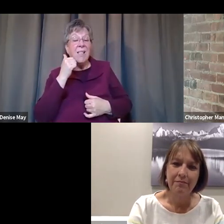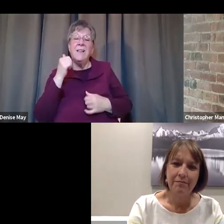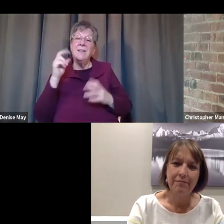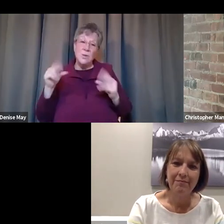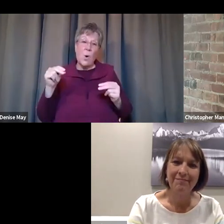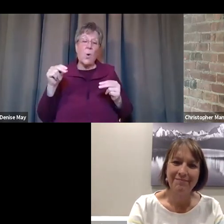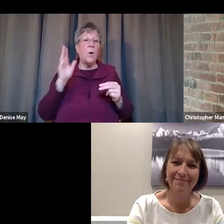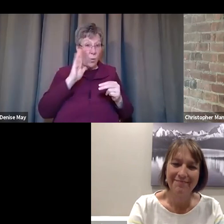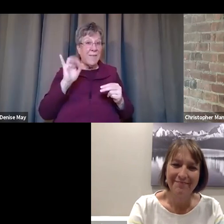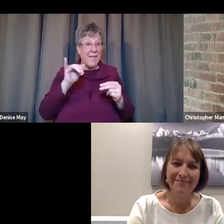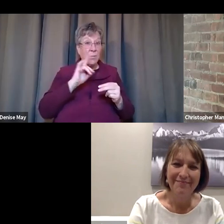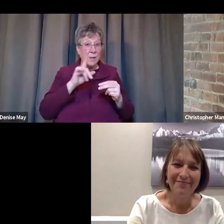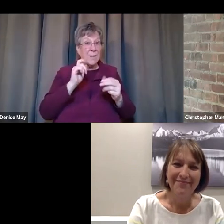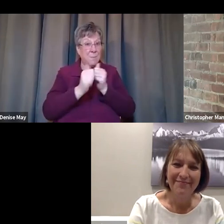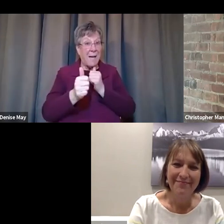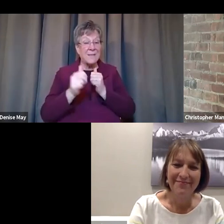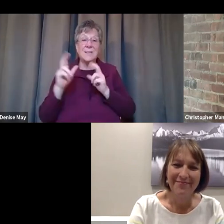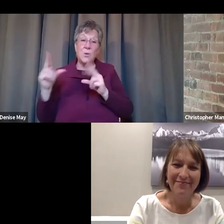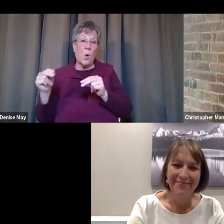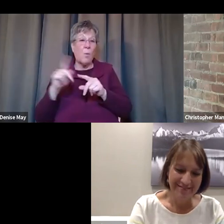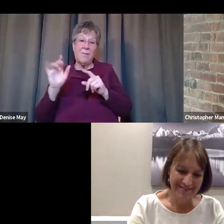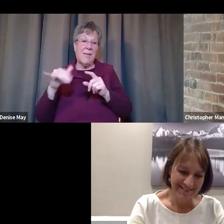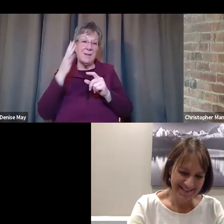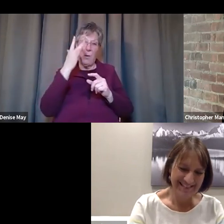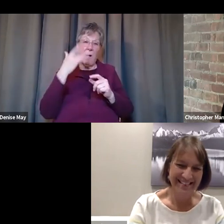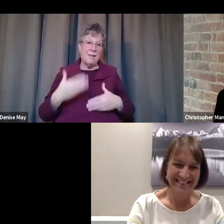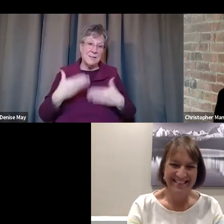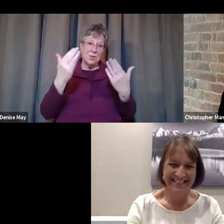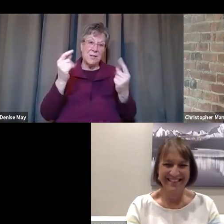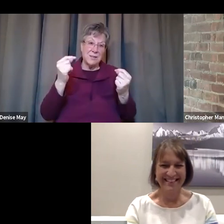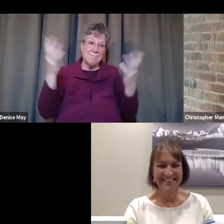passed? No, but that's why I'm in the ivory tower.